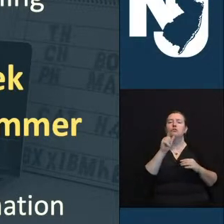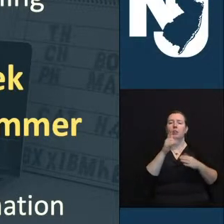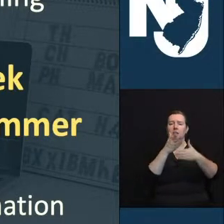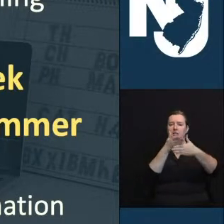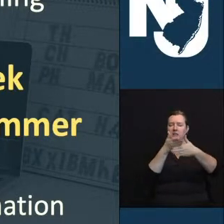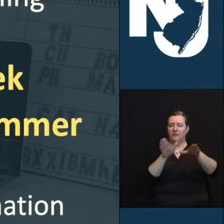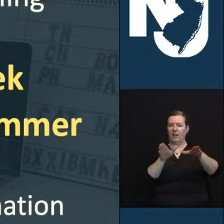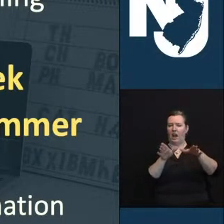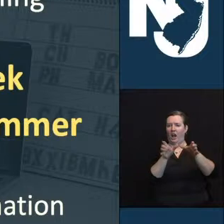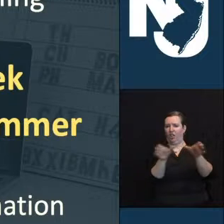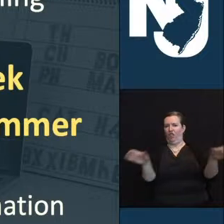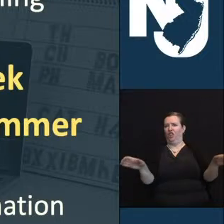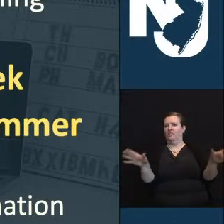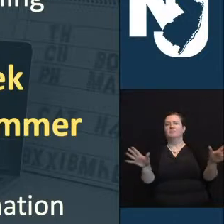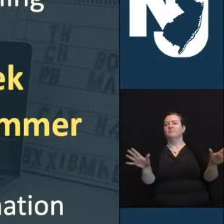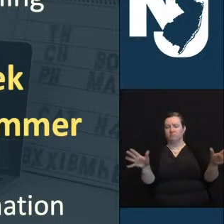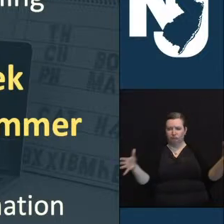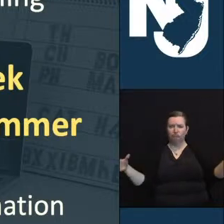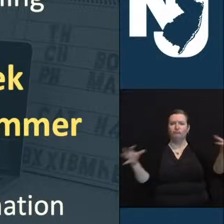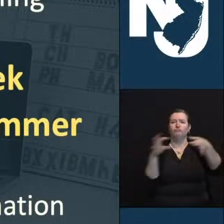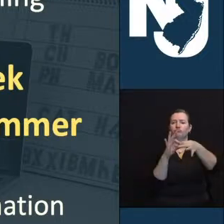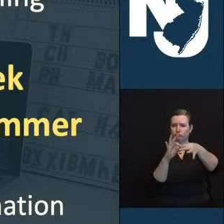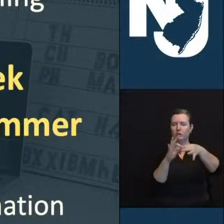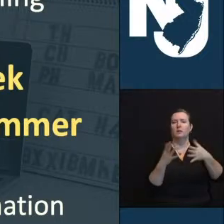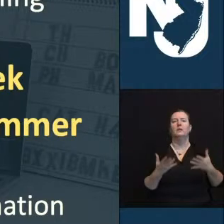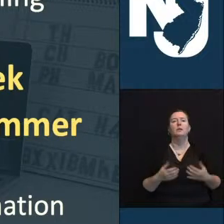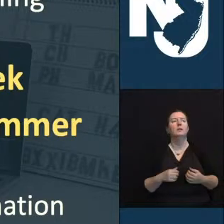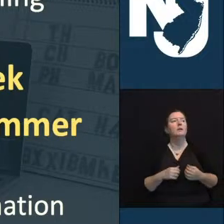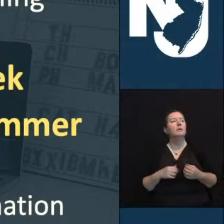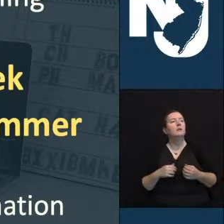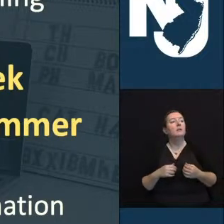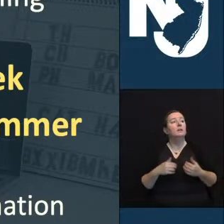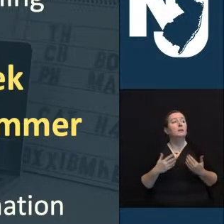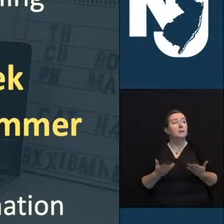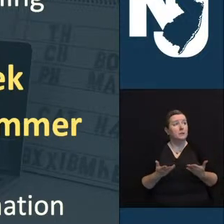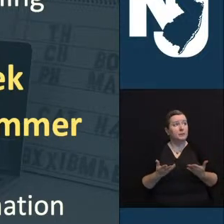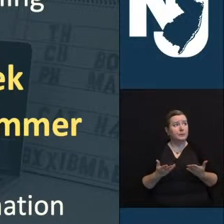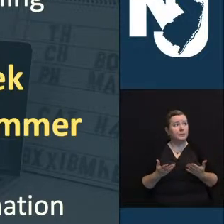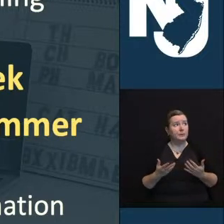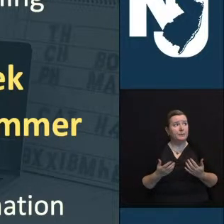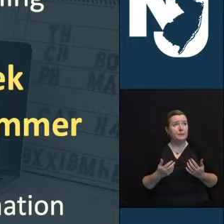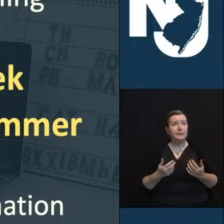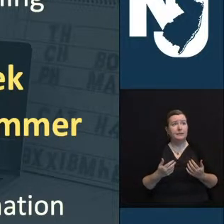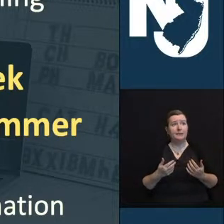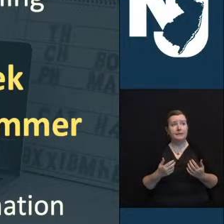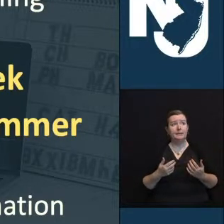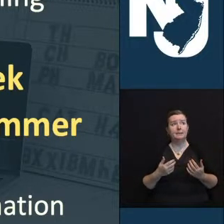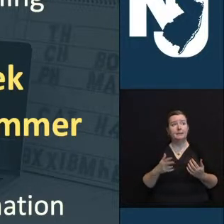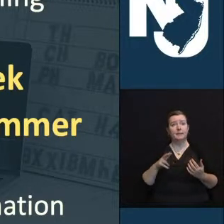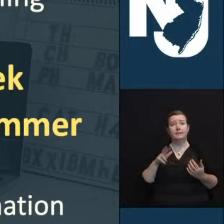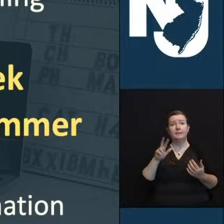nj.gov/education. So the total number of students who currently lack either the proper device or